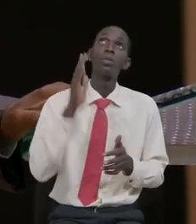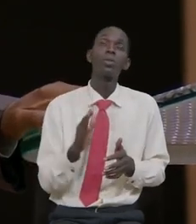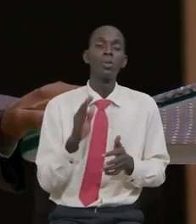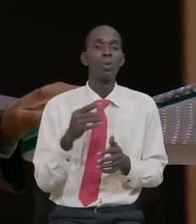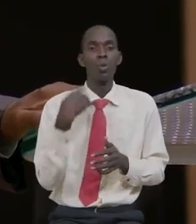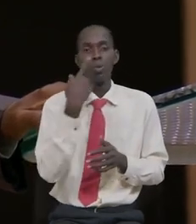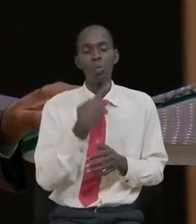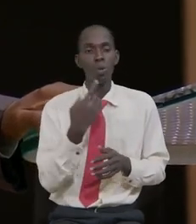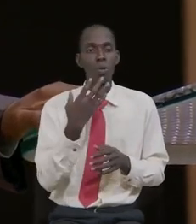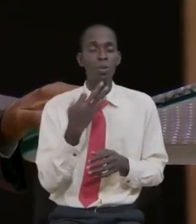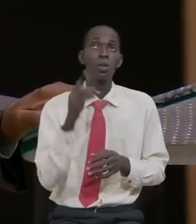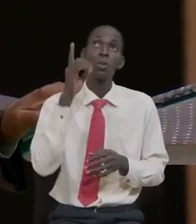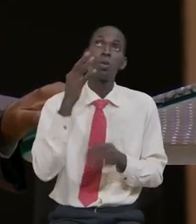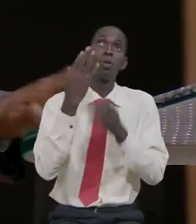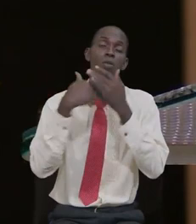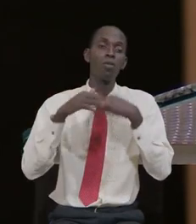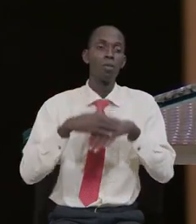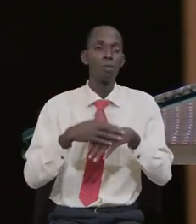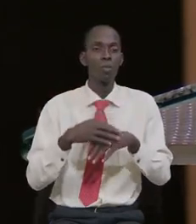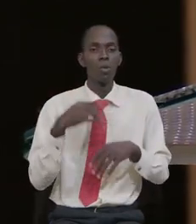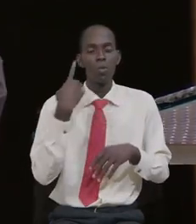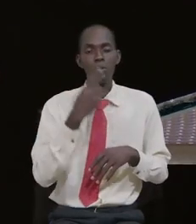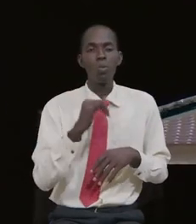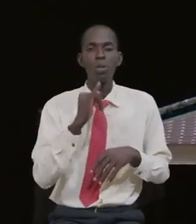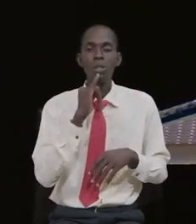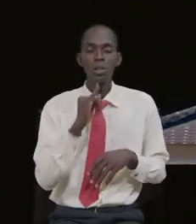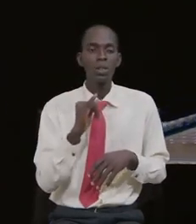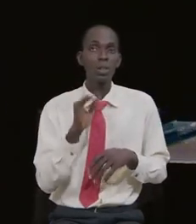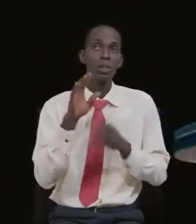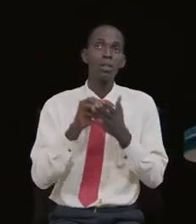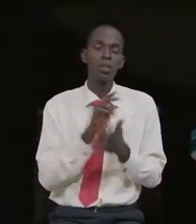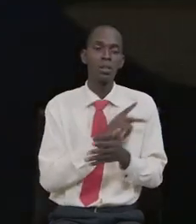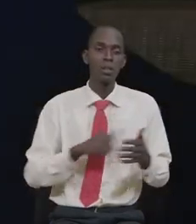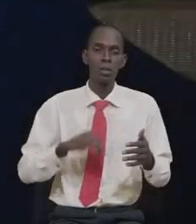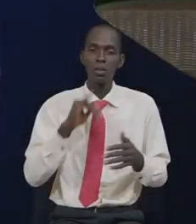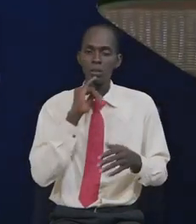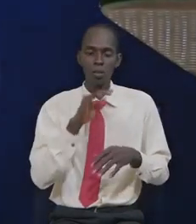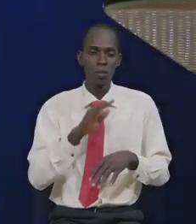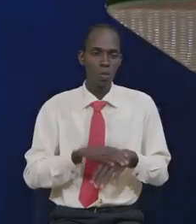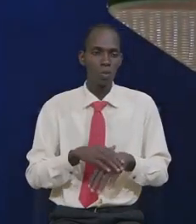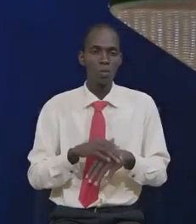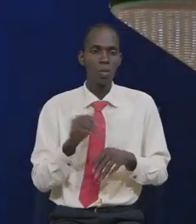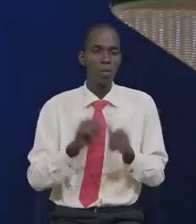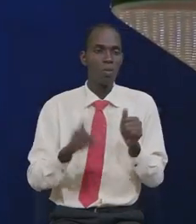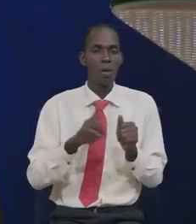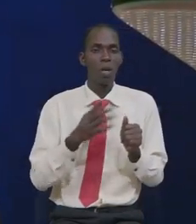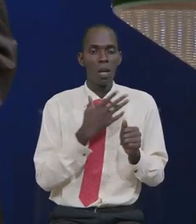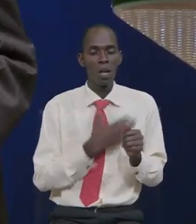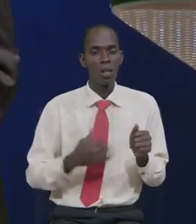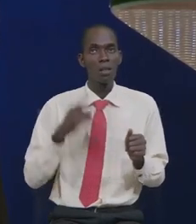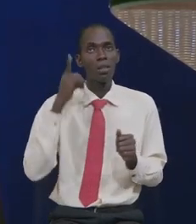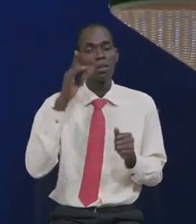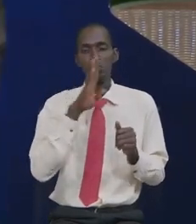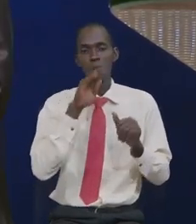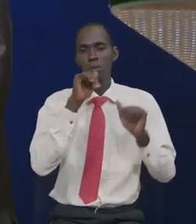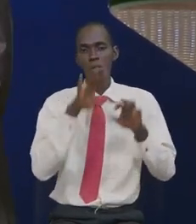dominion is forever and ever. The people that helped him, supported him to cast